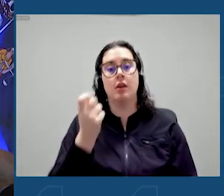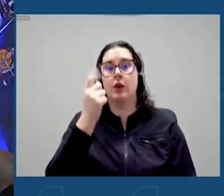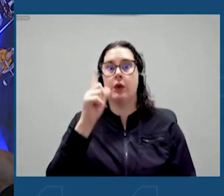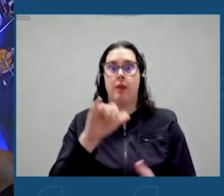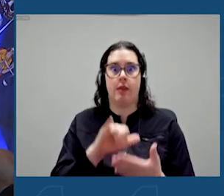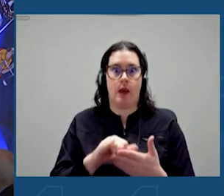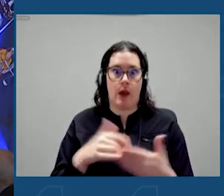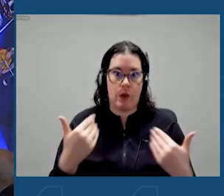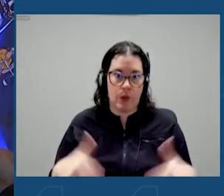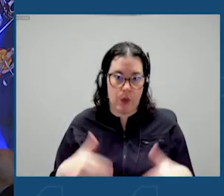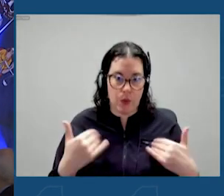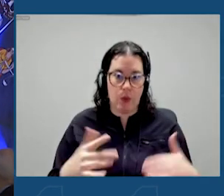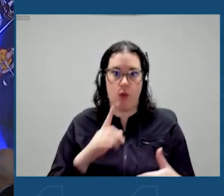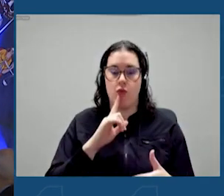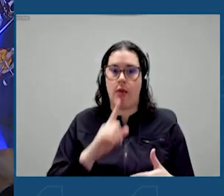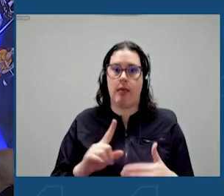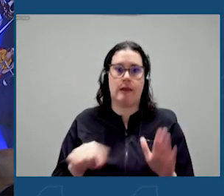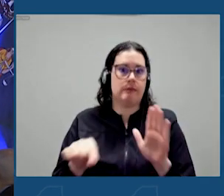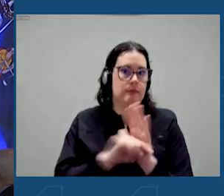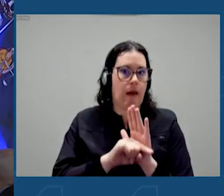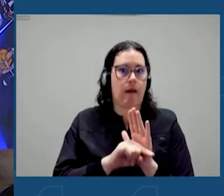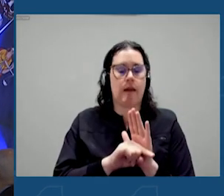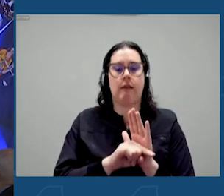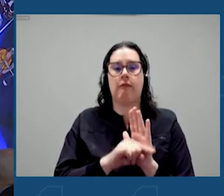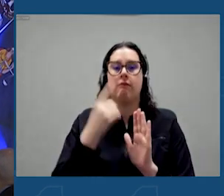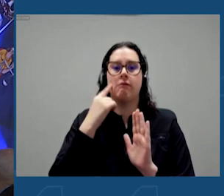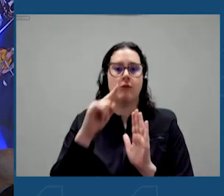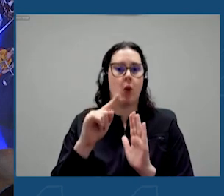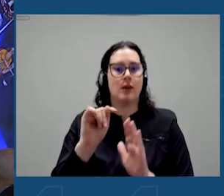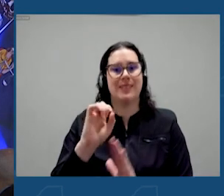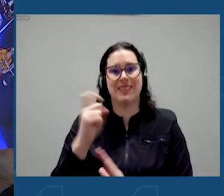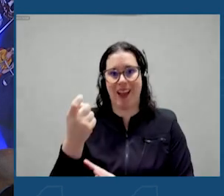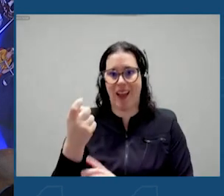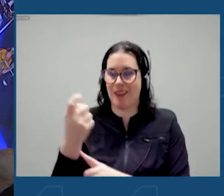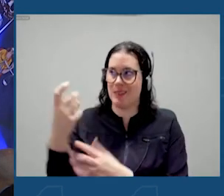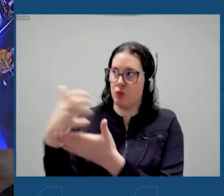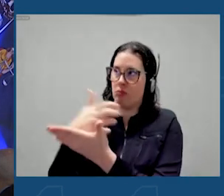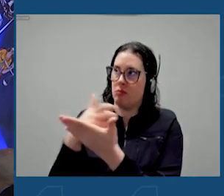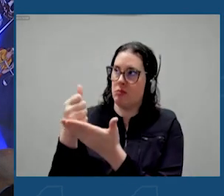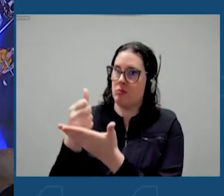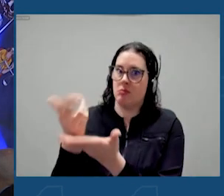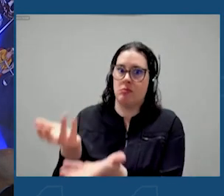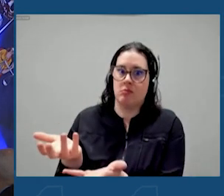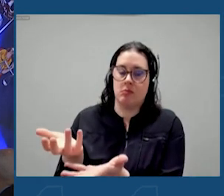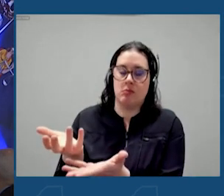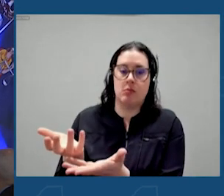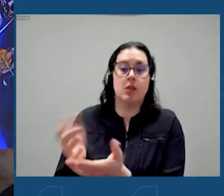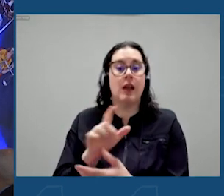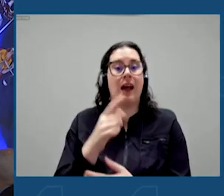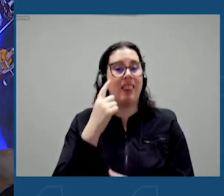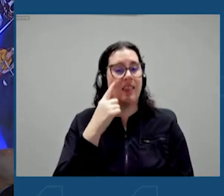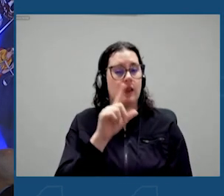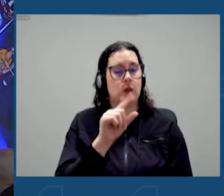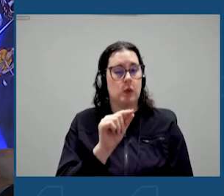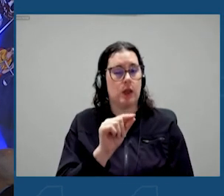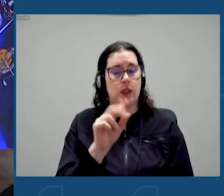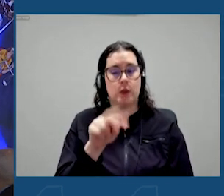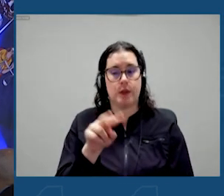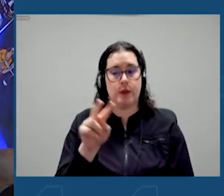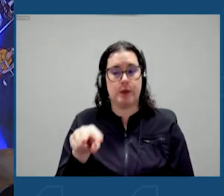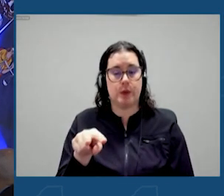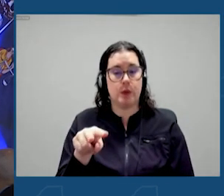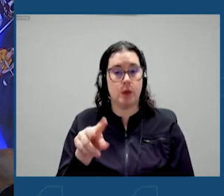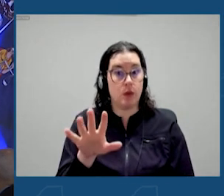huge implications for our tax base. I think in 2022, and this